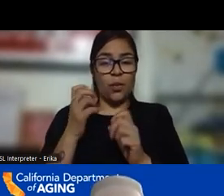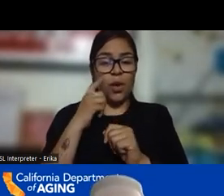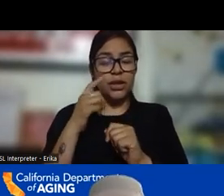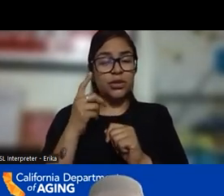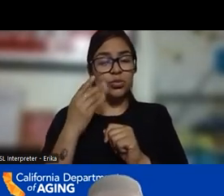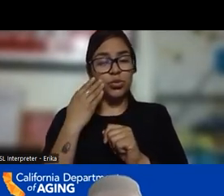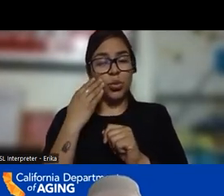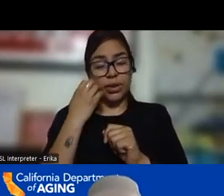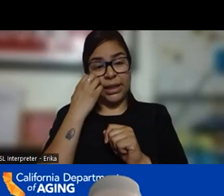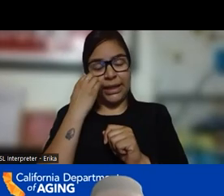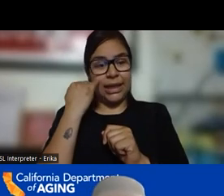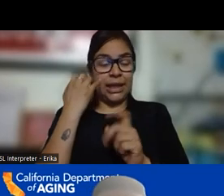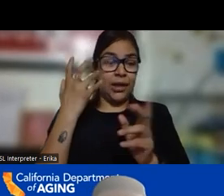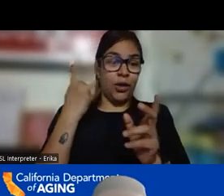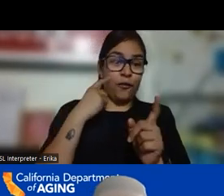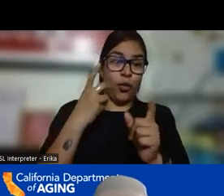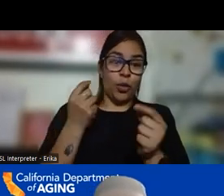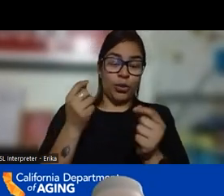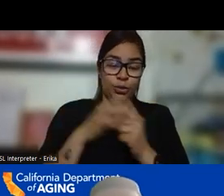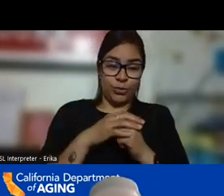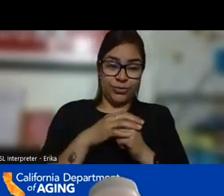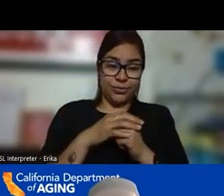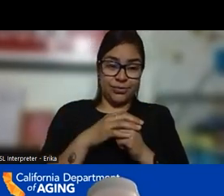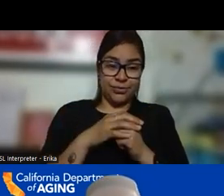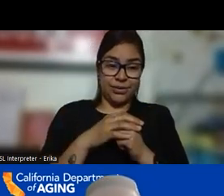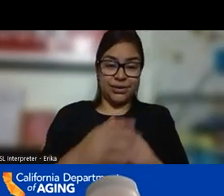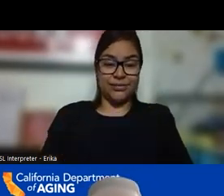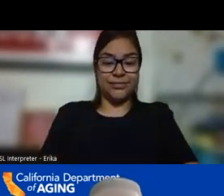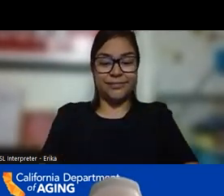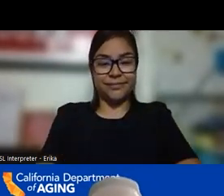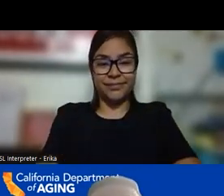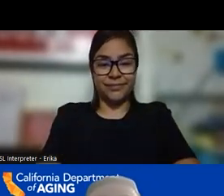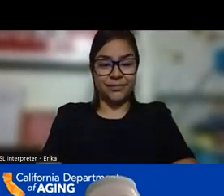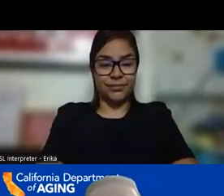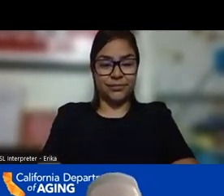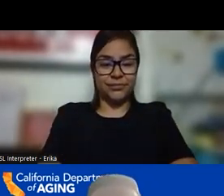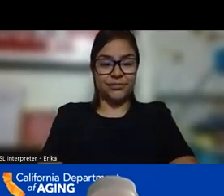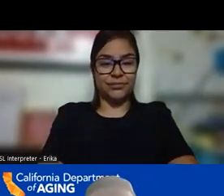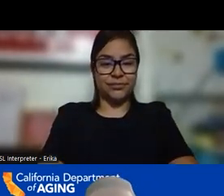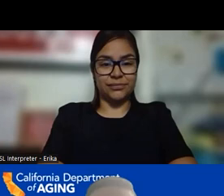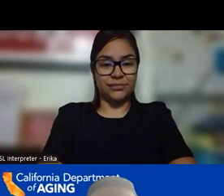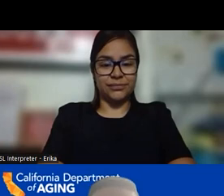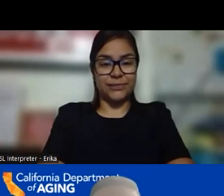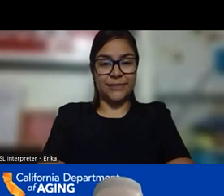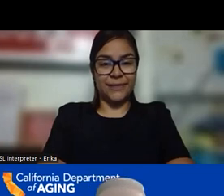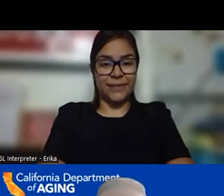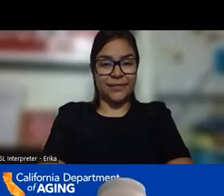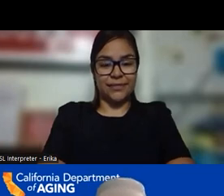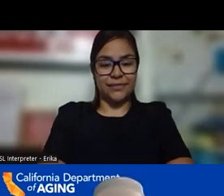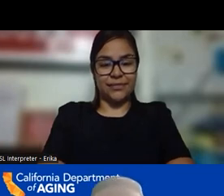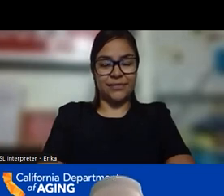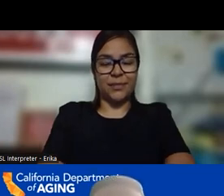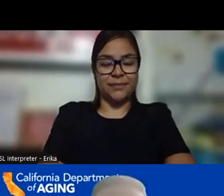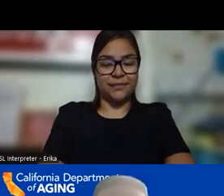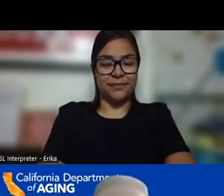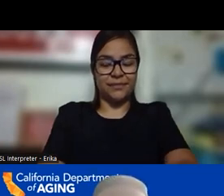going forward. So as we establish the survey instrument, it'll make future iterations of the survey more efficient on the development end, because we're not going to start from scratch, or we have some kind of